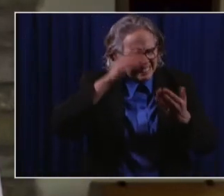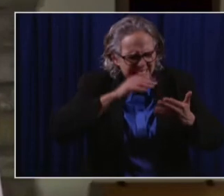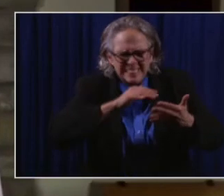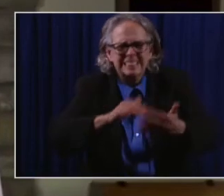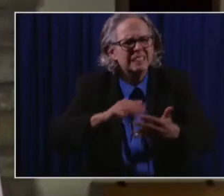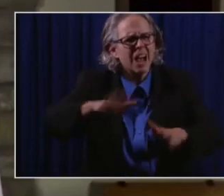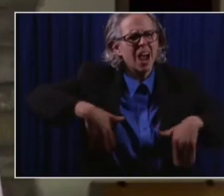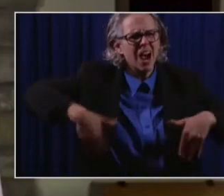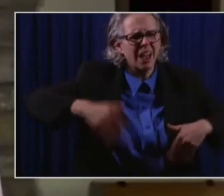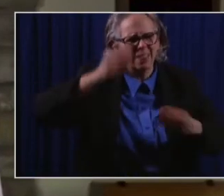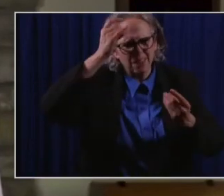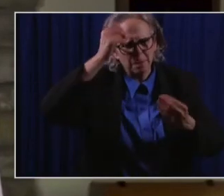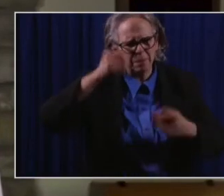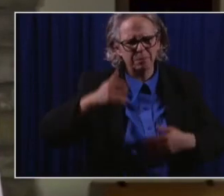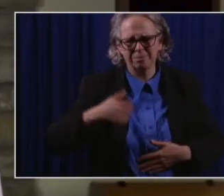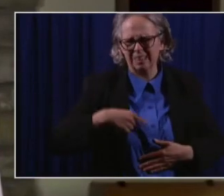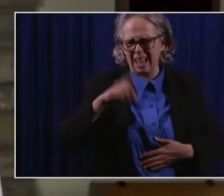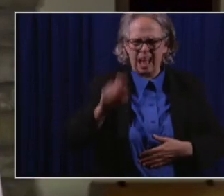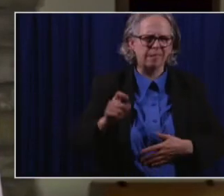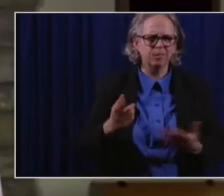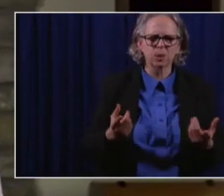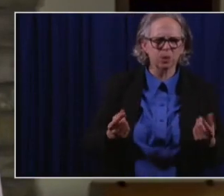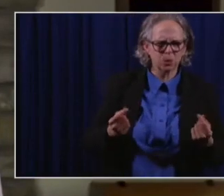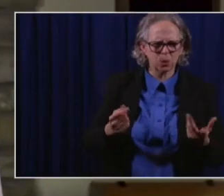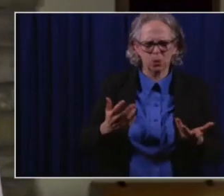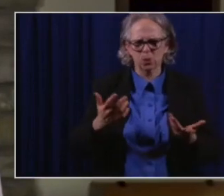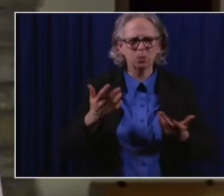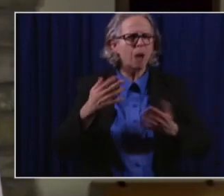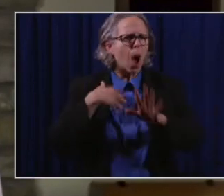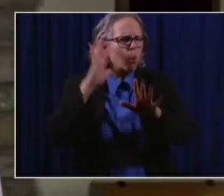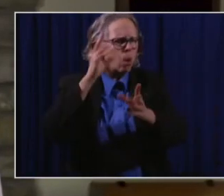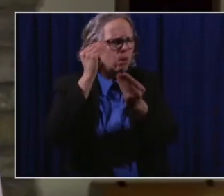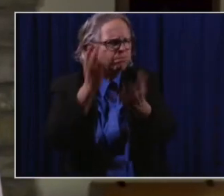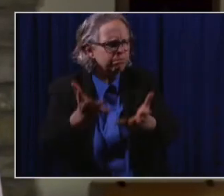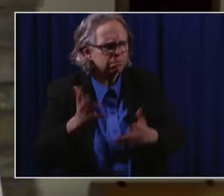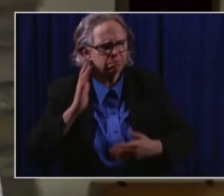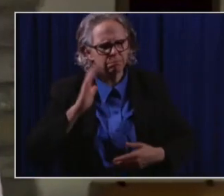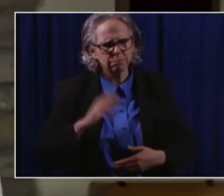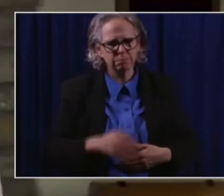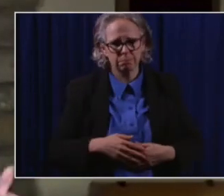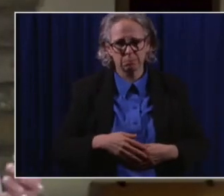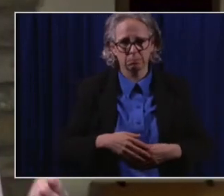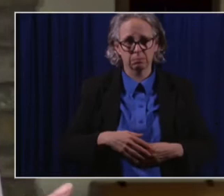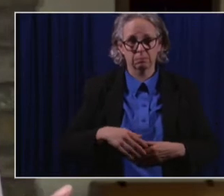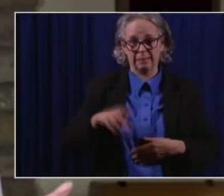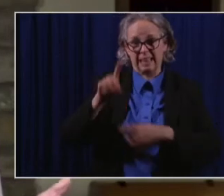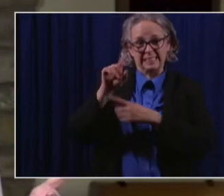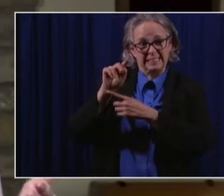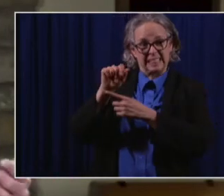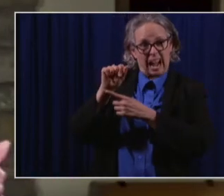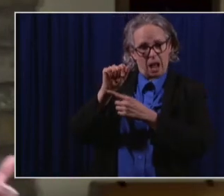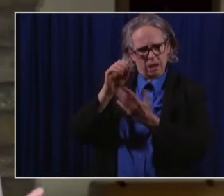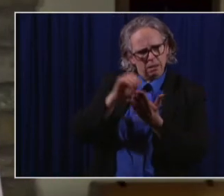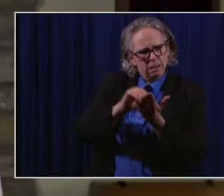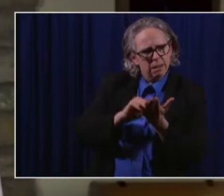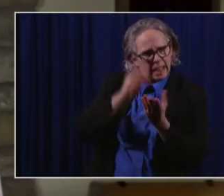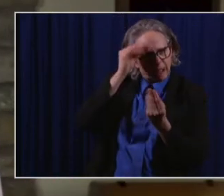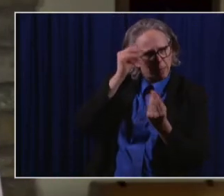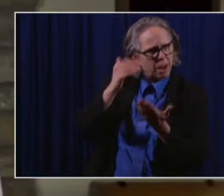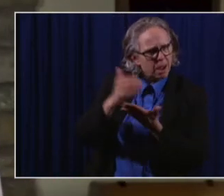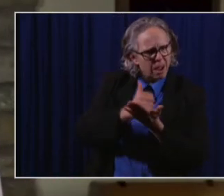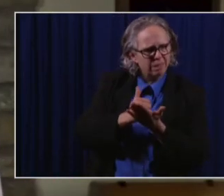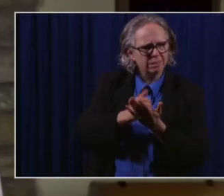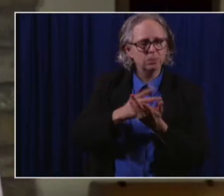is all kinds of data like that. And so you got to protect people's